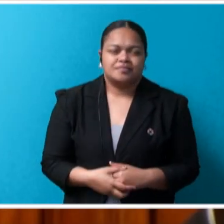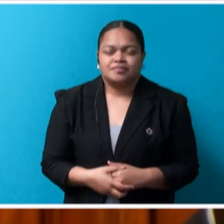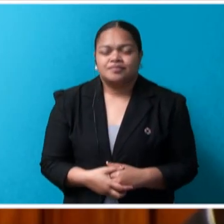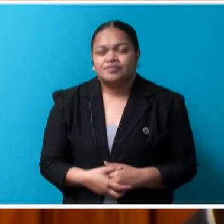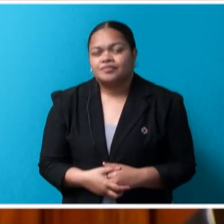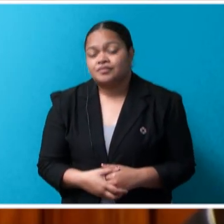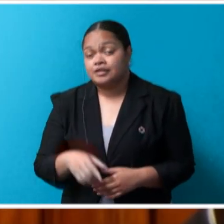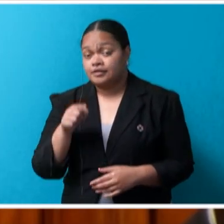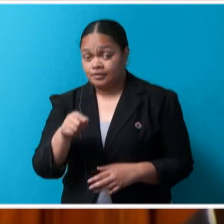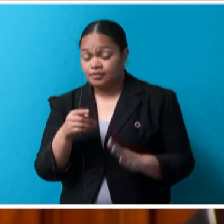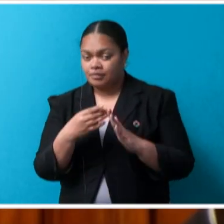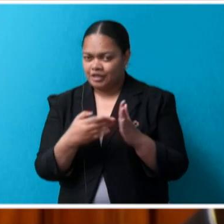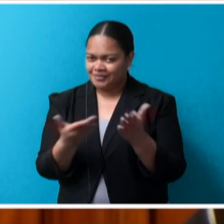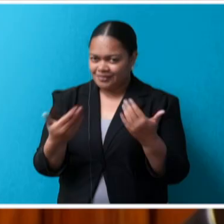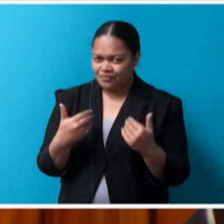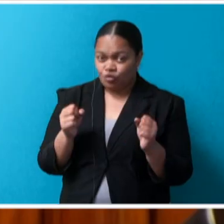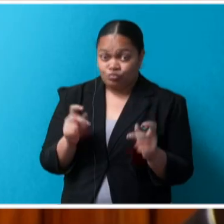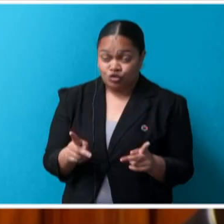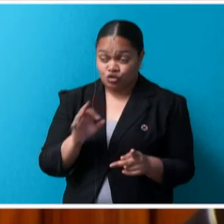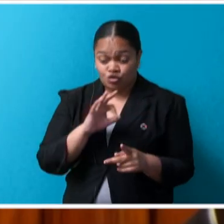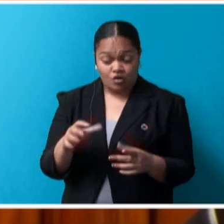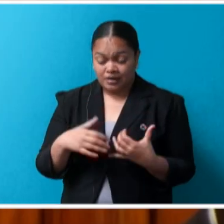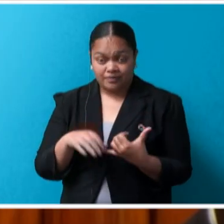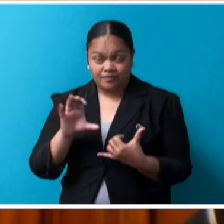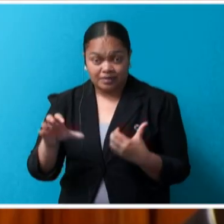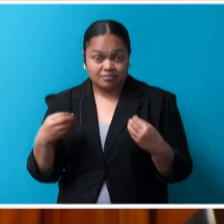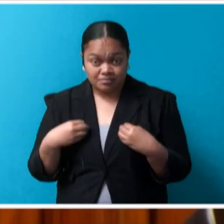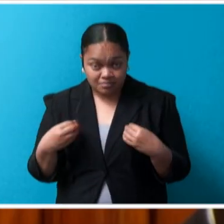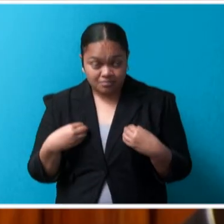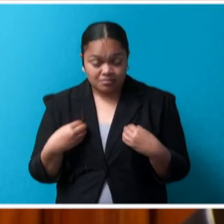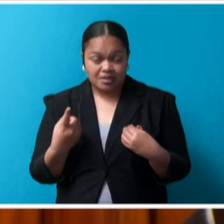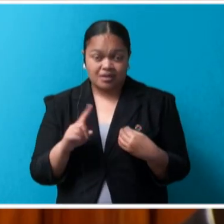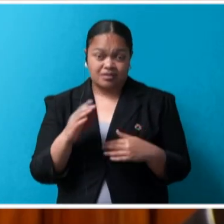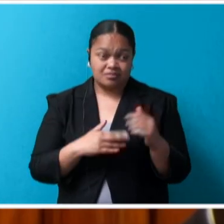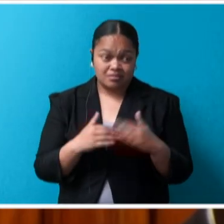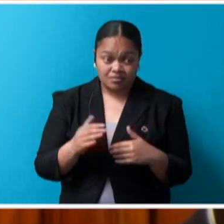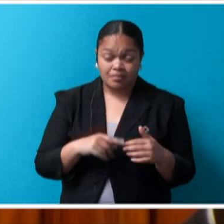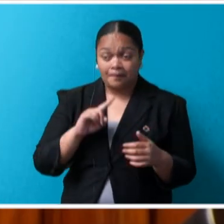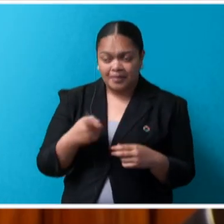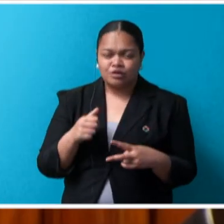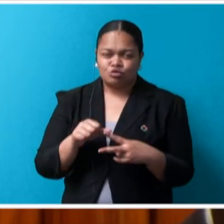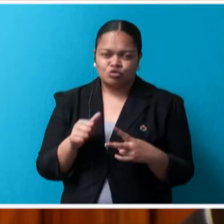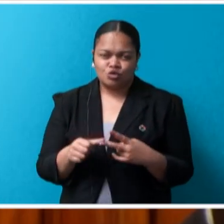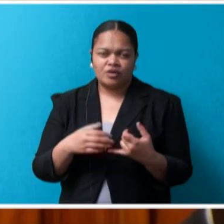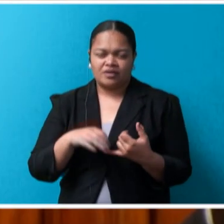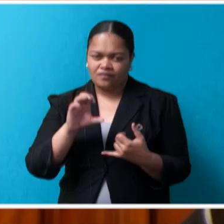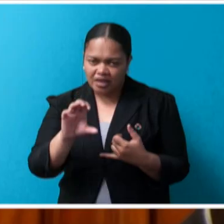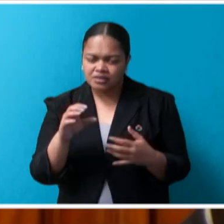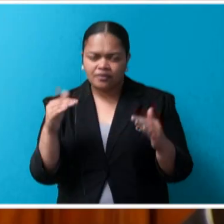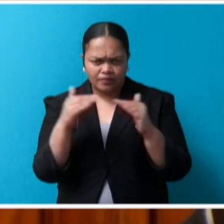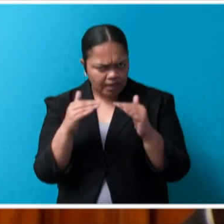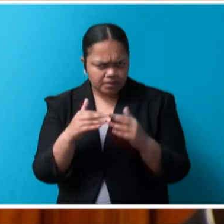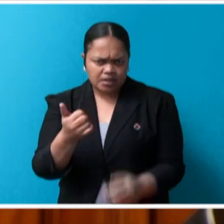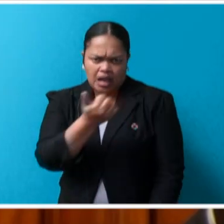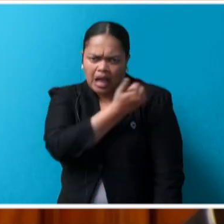This budget gives us an opportunity not only to invest in business, industries, and infrastructure, but to also invest in fairness,